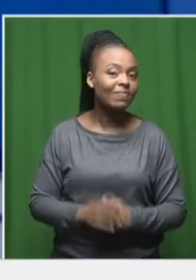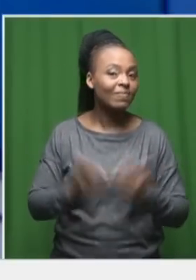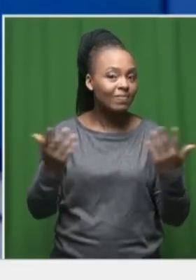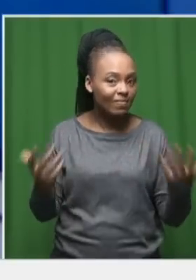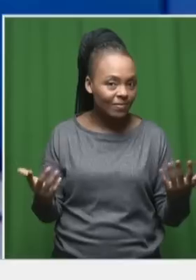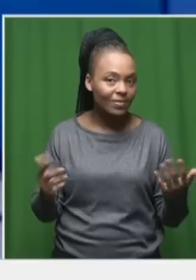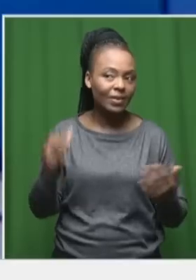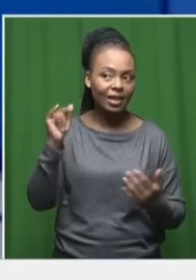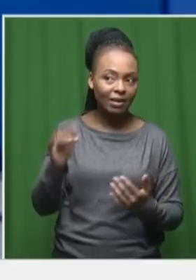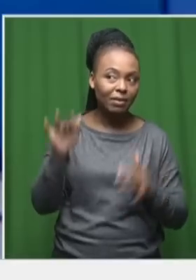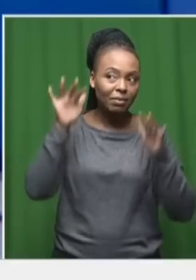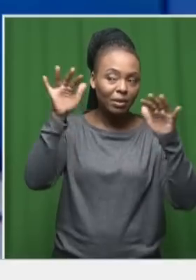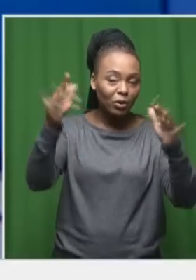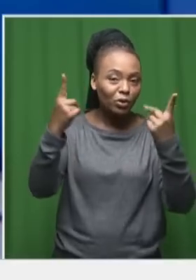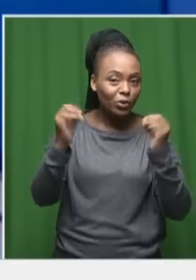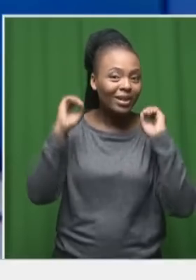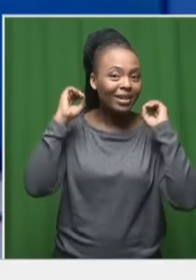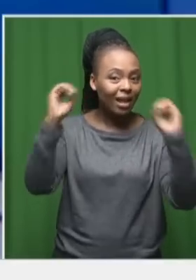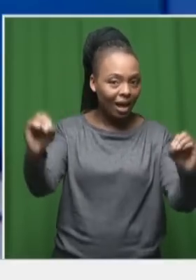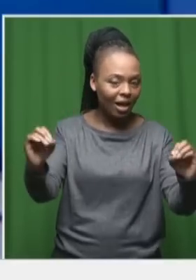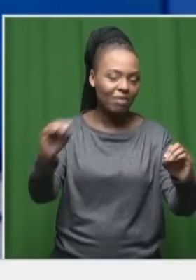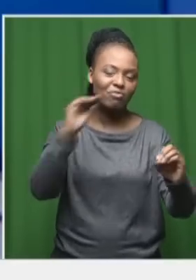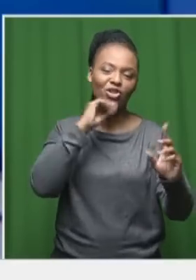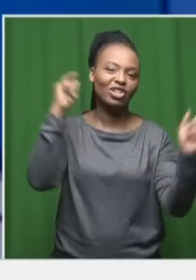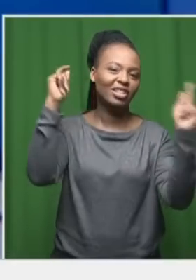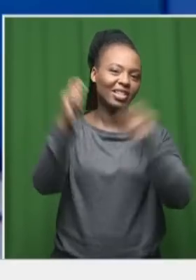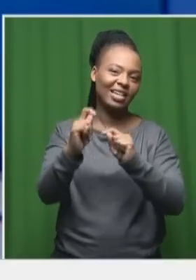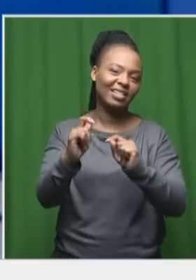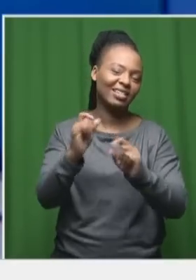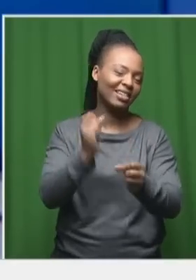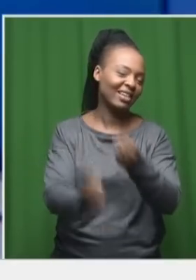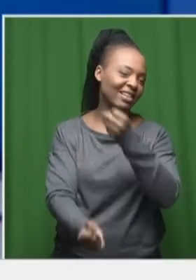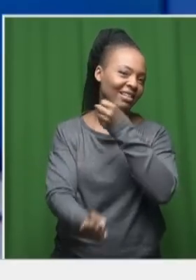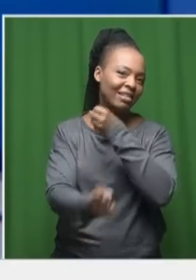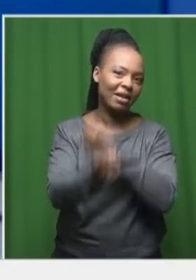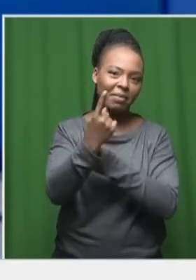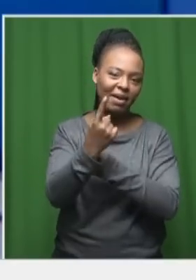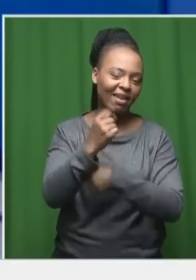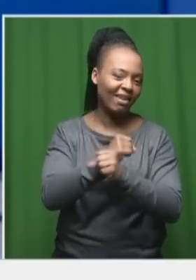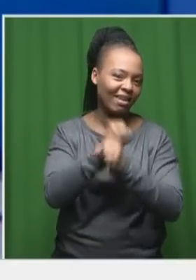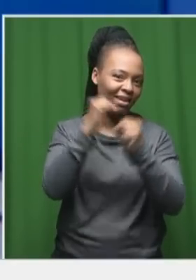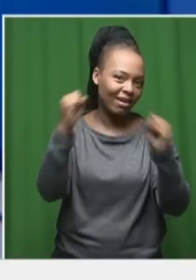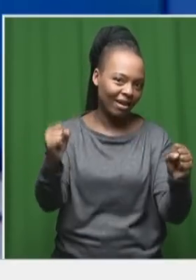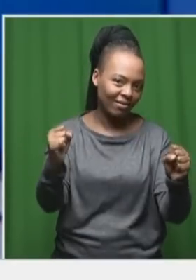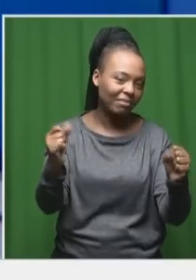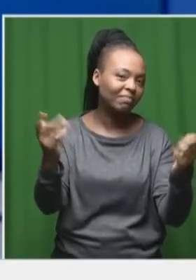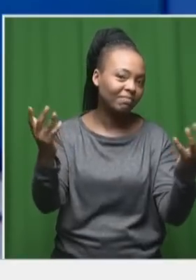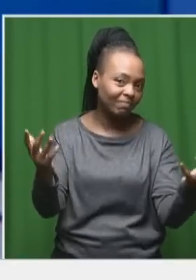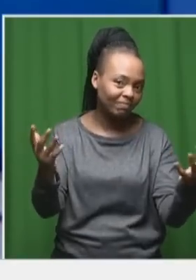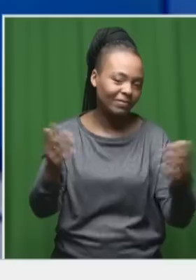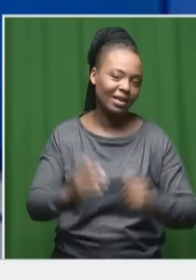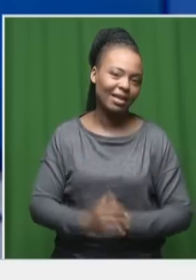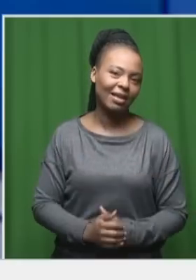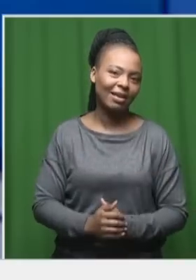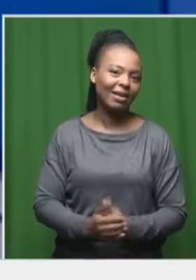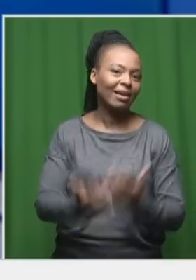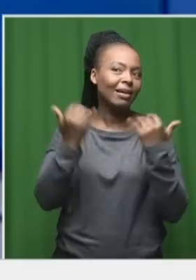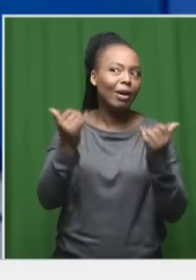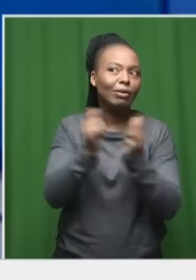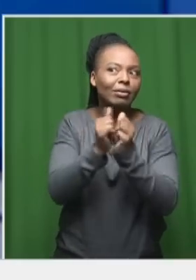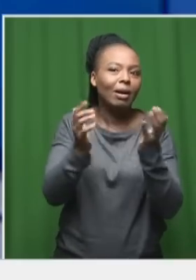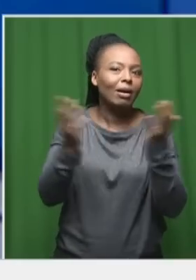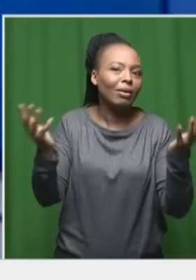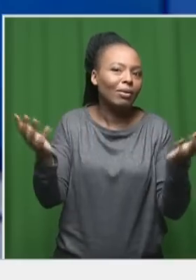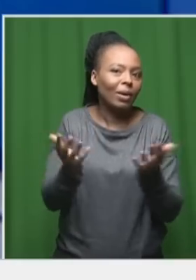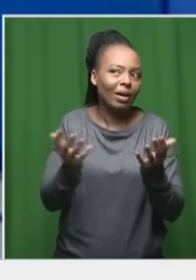anything about this, nothing is going to change. So where do you start then as the general population of South